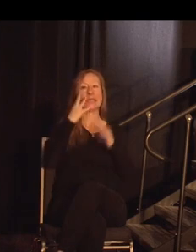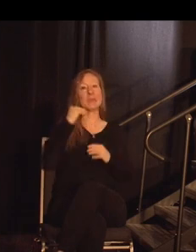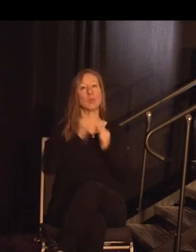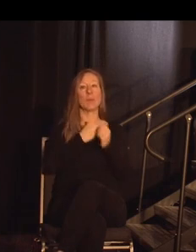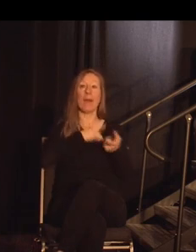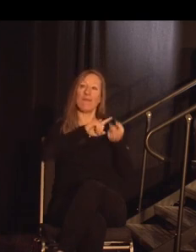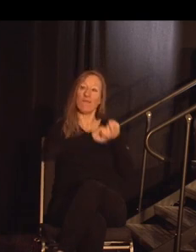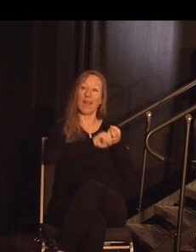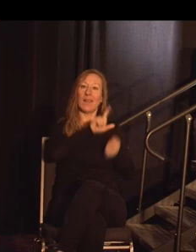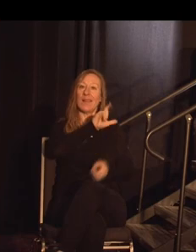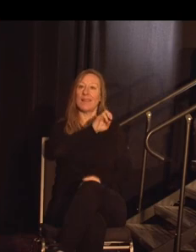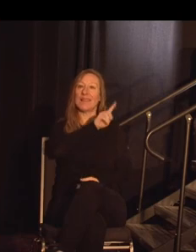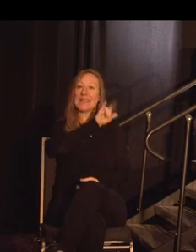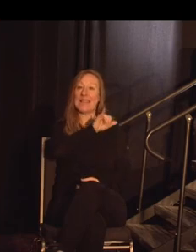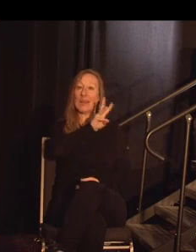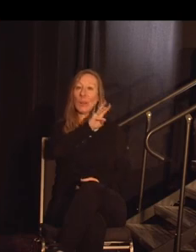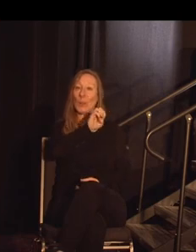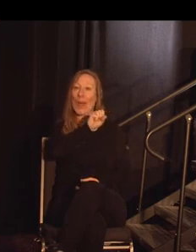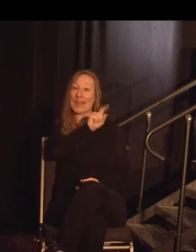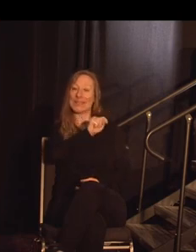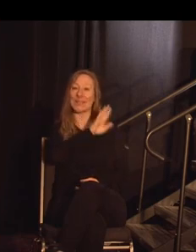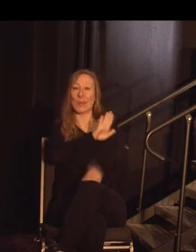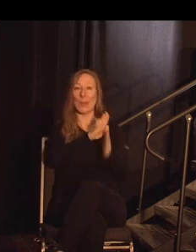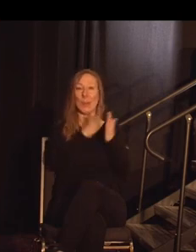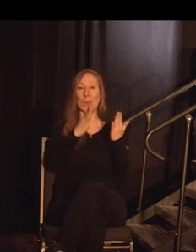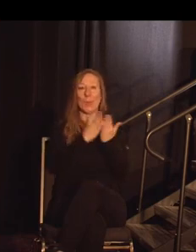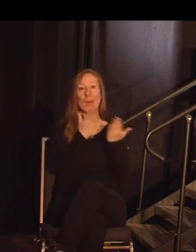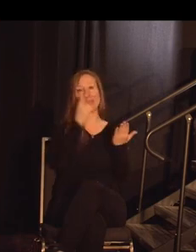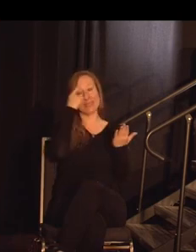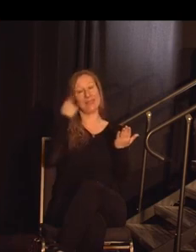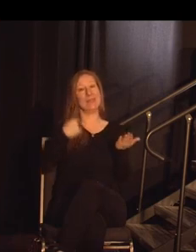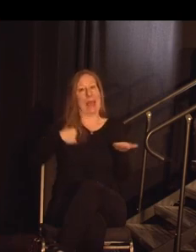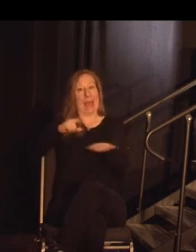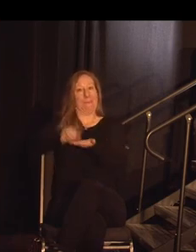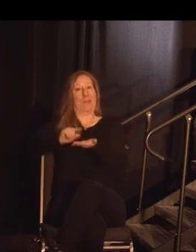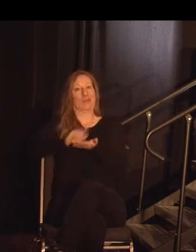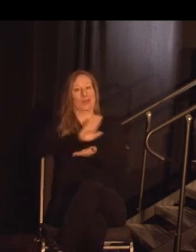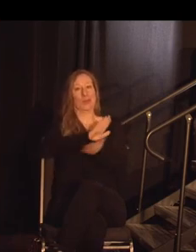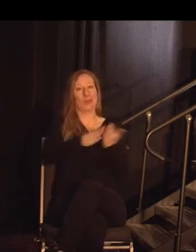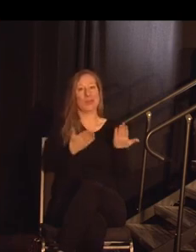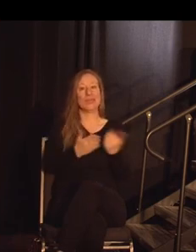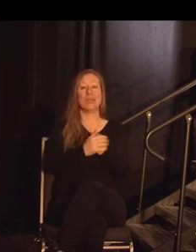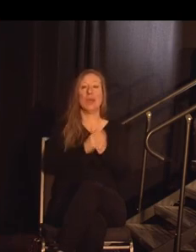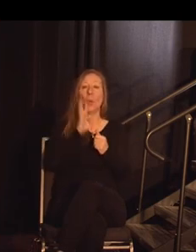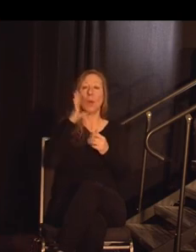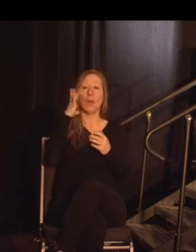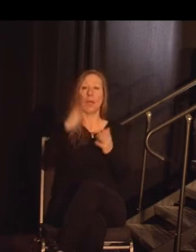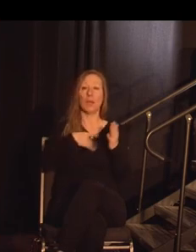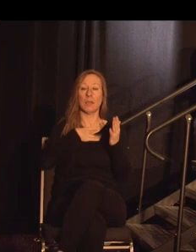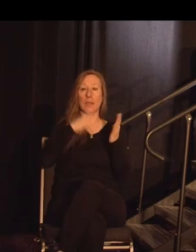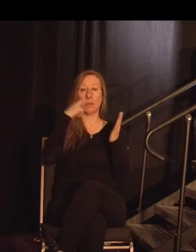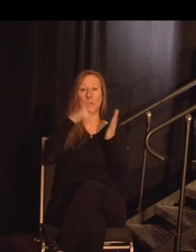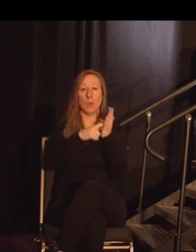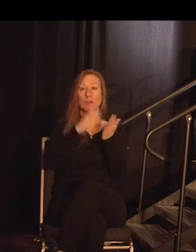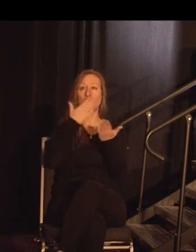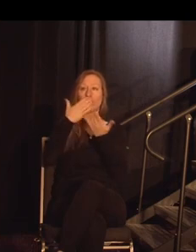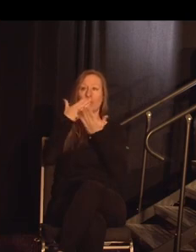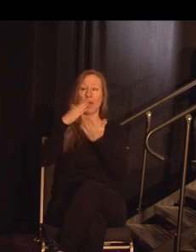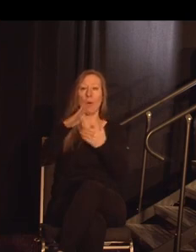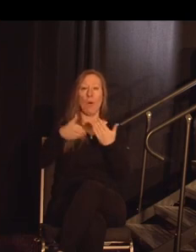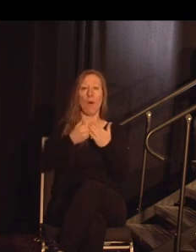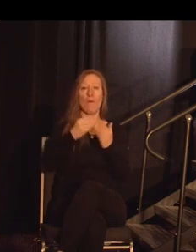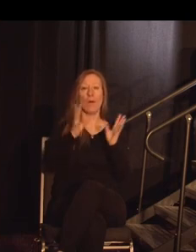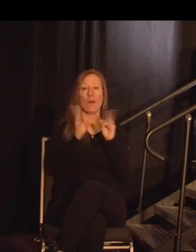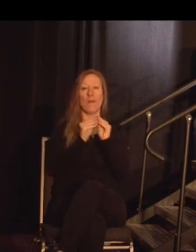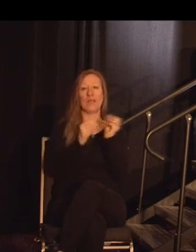West, whose books I am distinctly honored to publish. I'd like to acknowledge and thank all of our conference sponsors and the